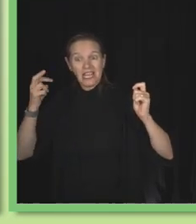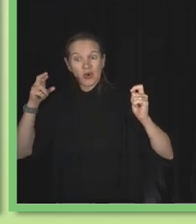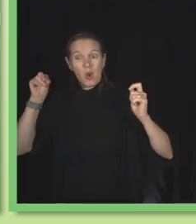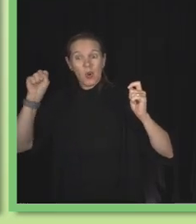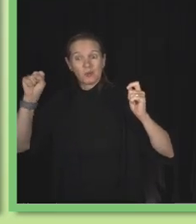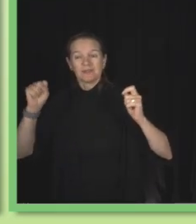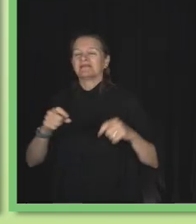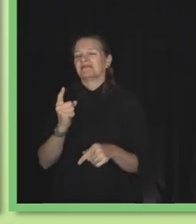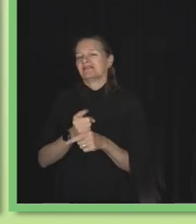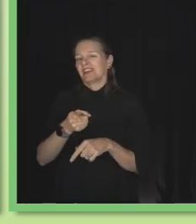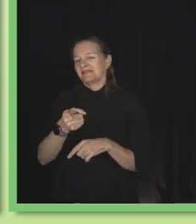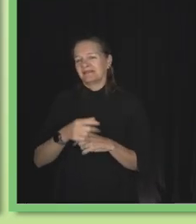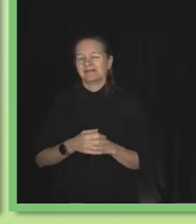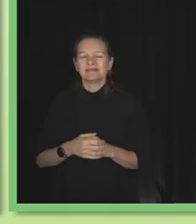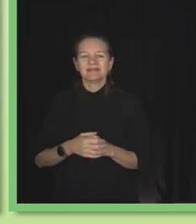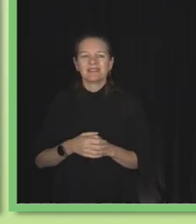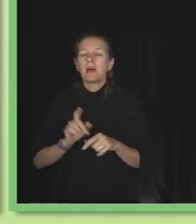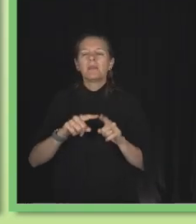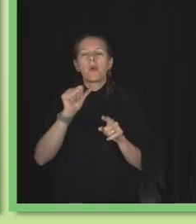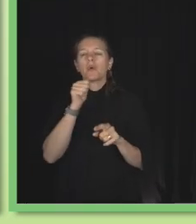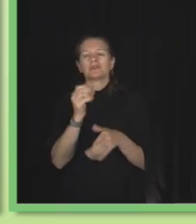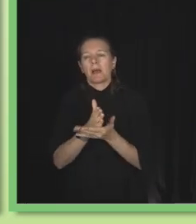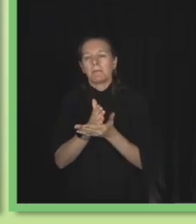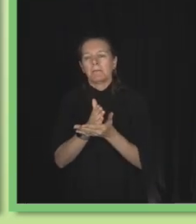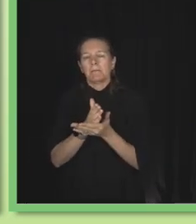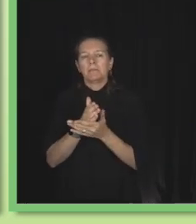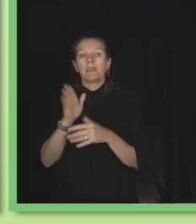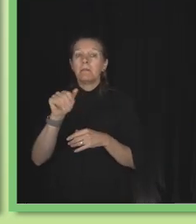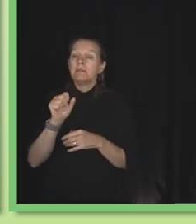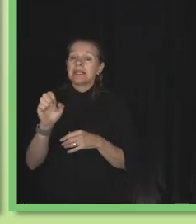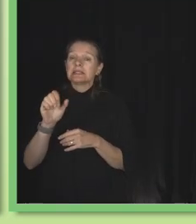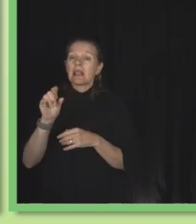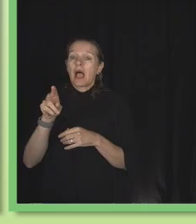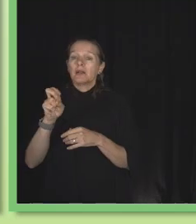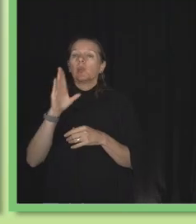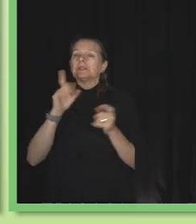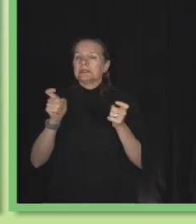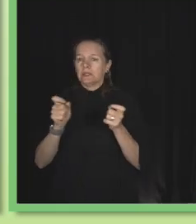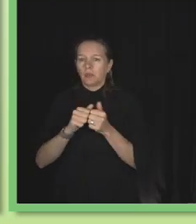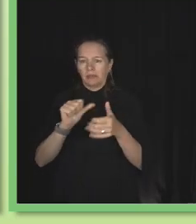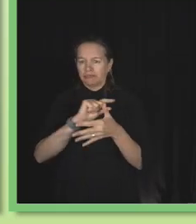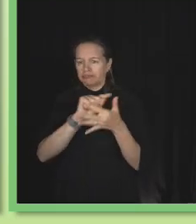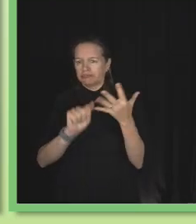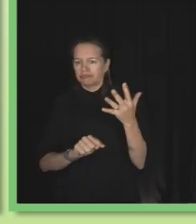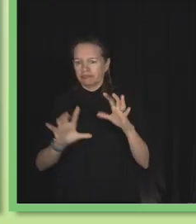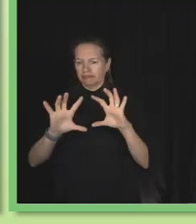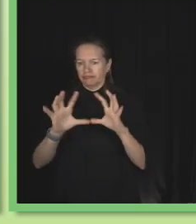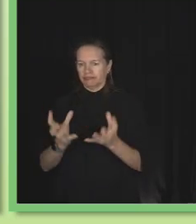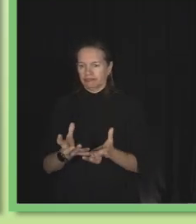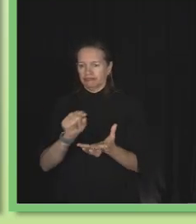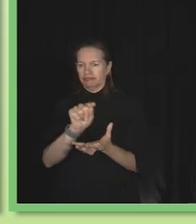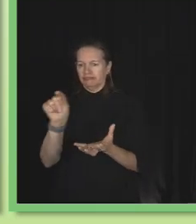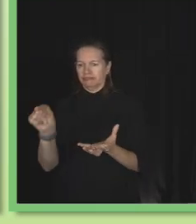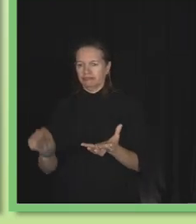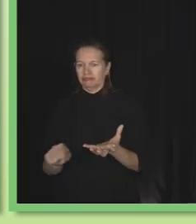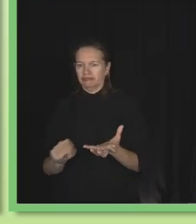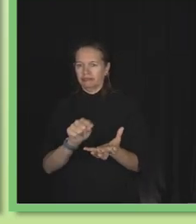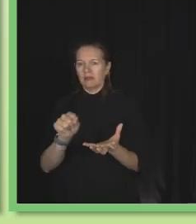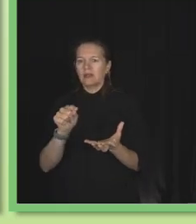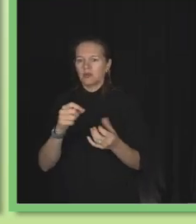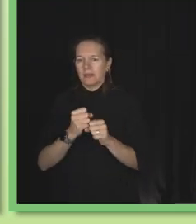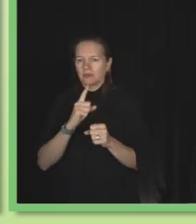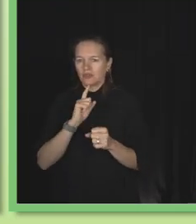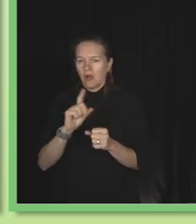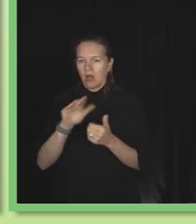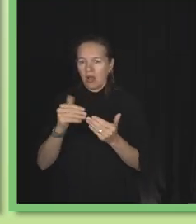So it doesn't stop there. The baseline deals with other risk categories. The framework defines 8 control families that ensure projects